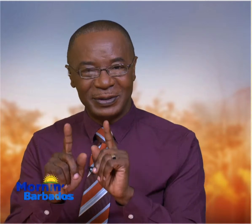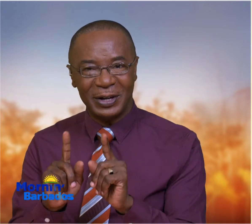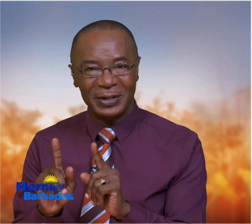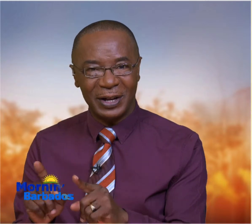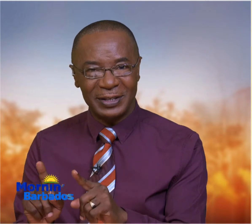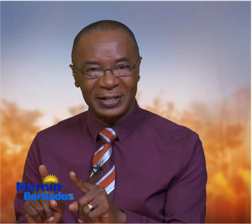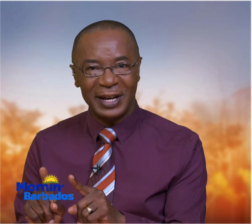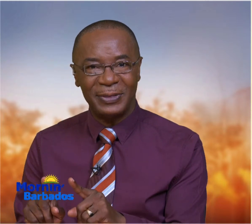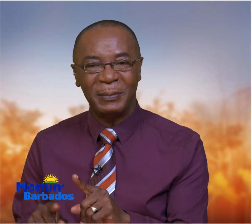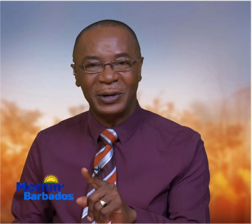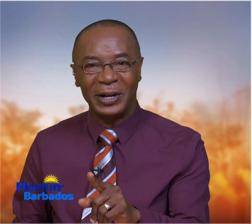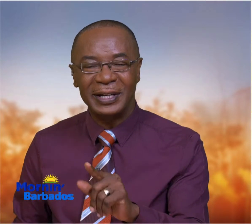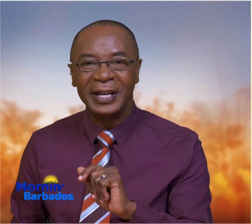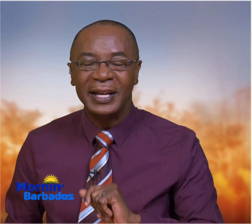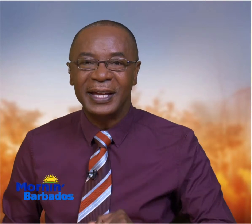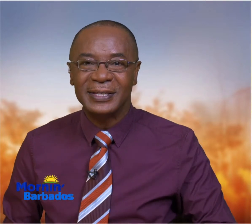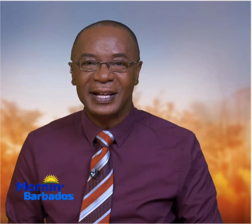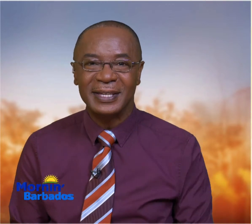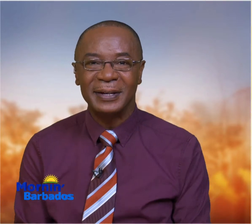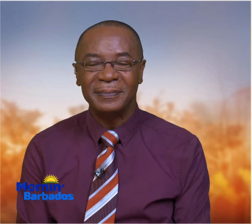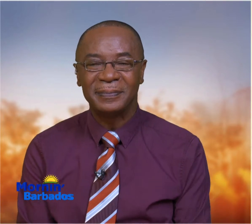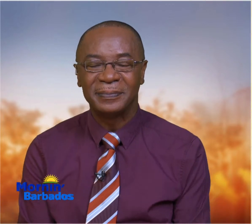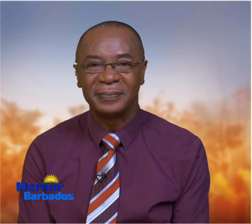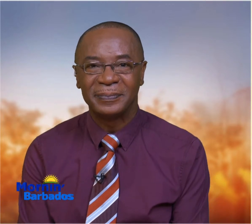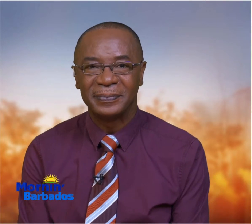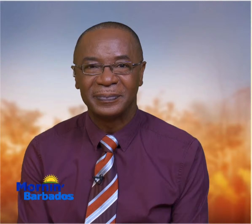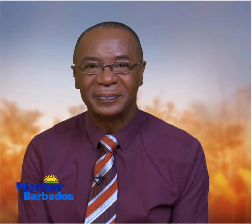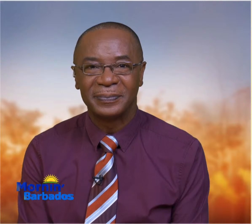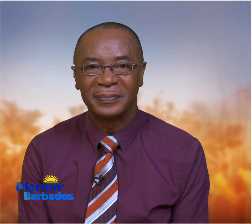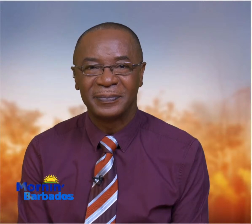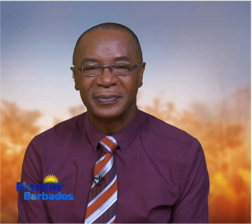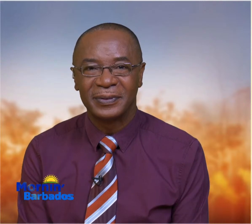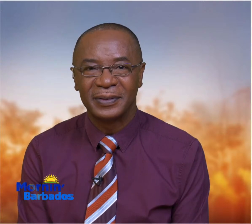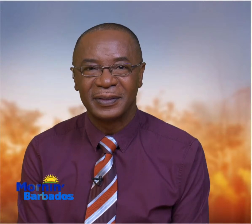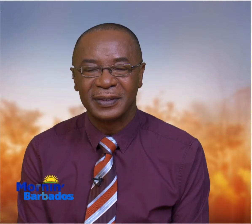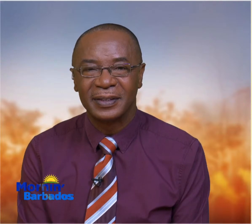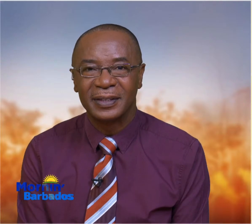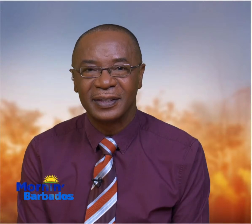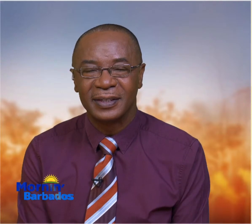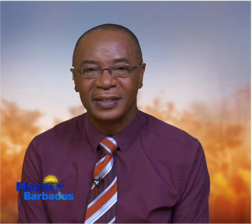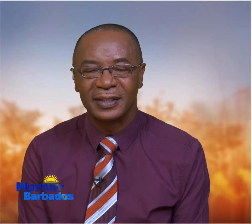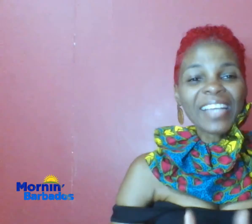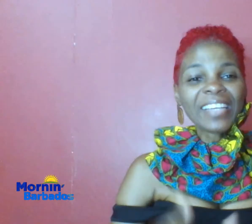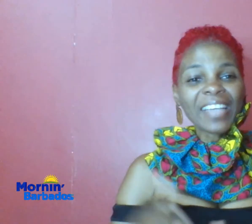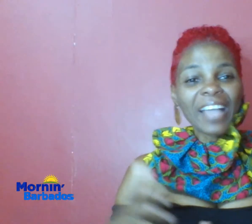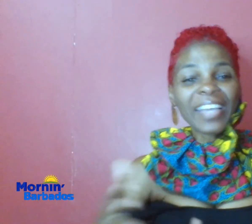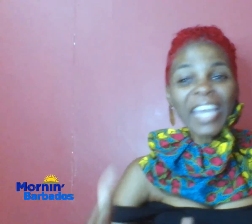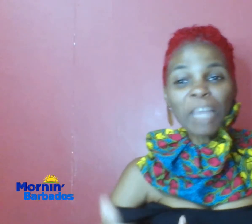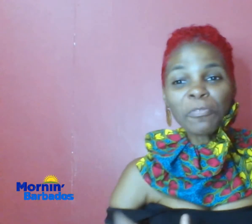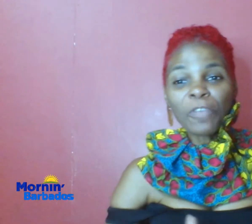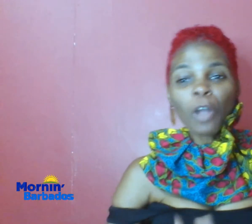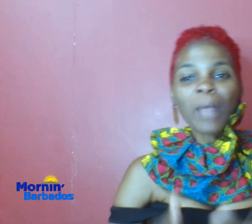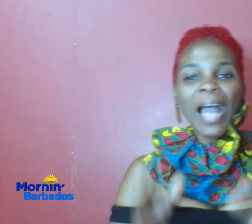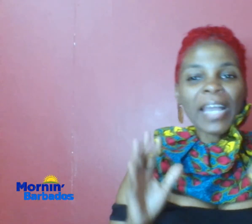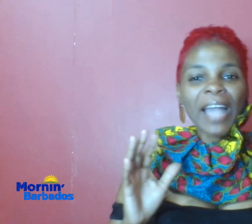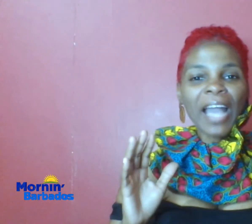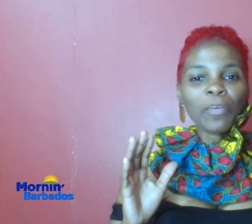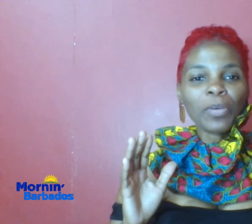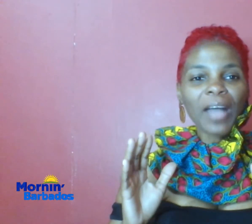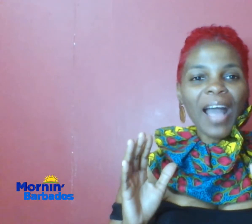jump in. Dr. Latham, hold on. Yes, Stasia. So I was saying that I came